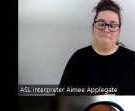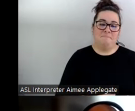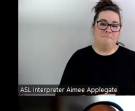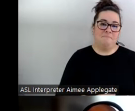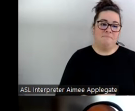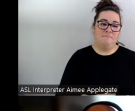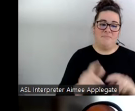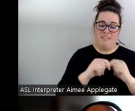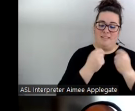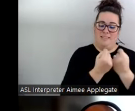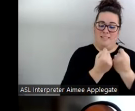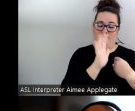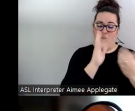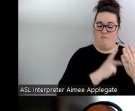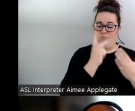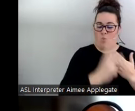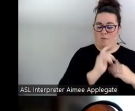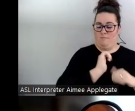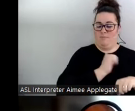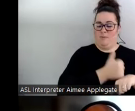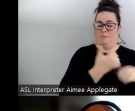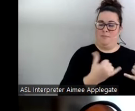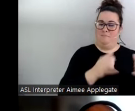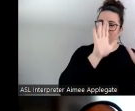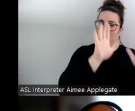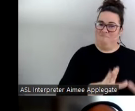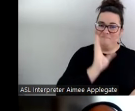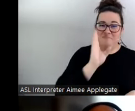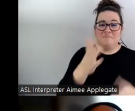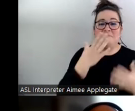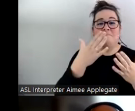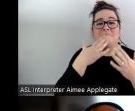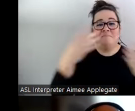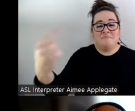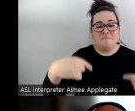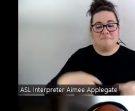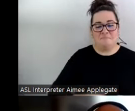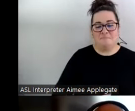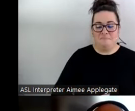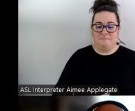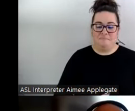you today. And we thank you for being here.